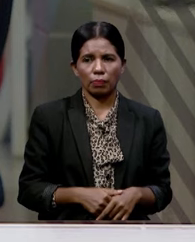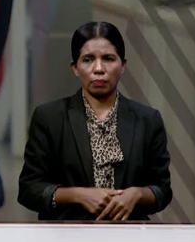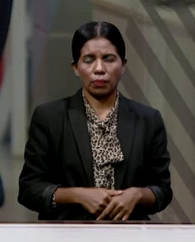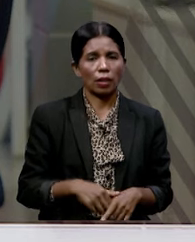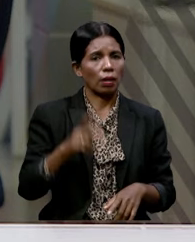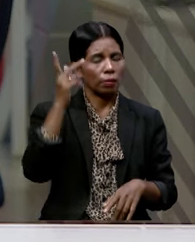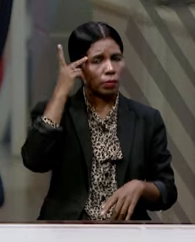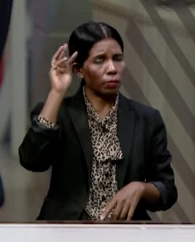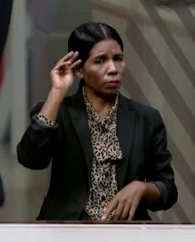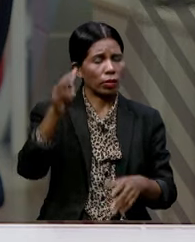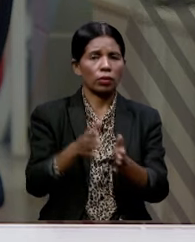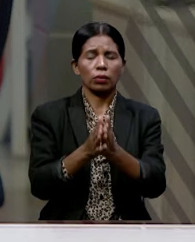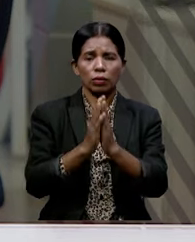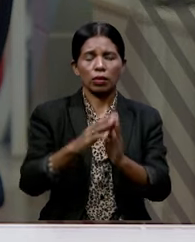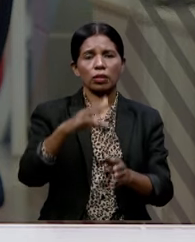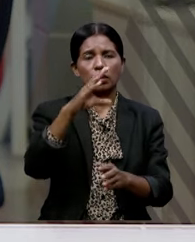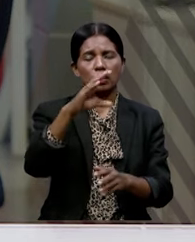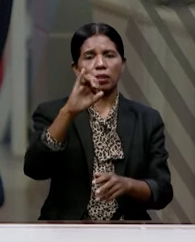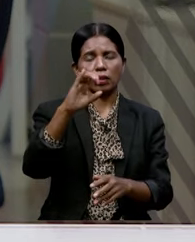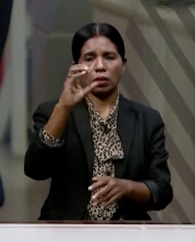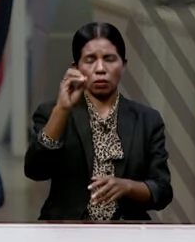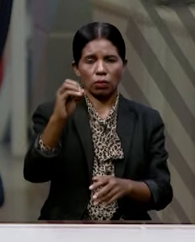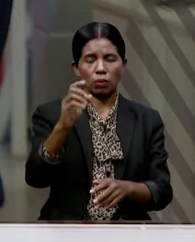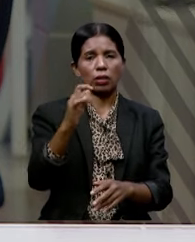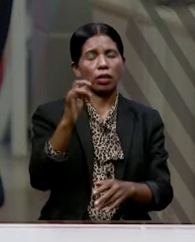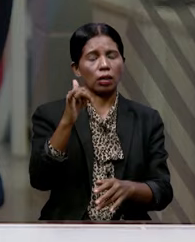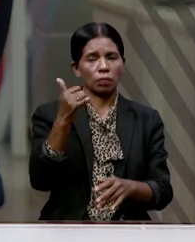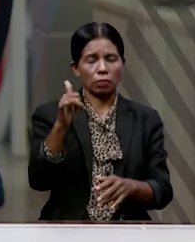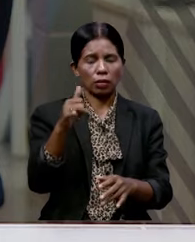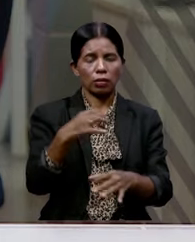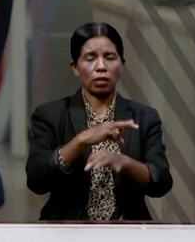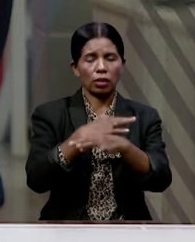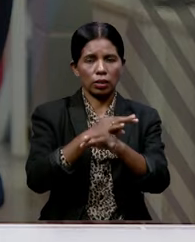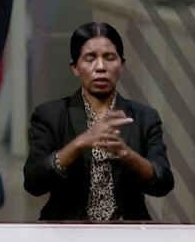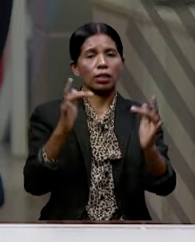Primeiru Ministru husu CEO Telemor atu hadia rede internet.